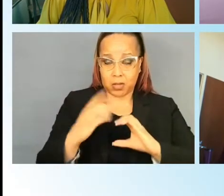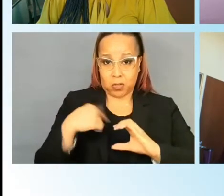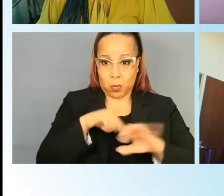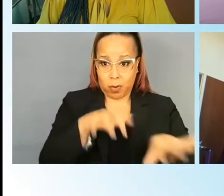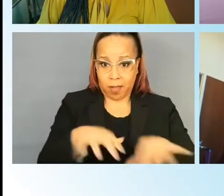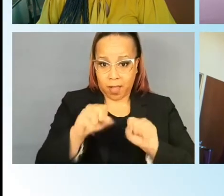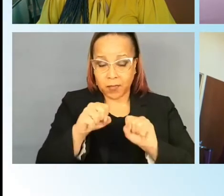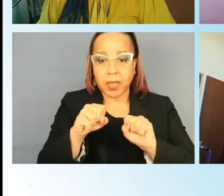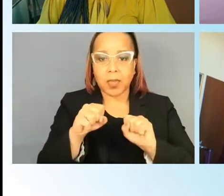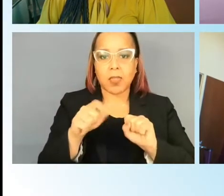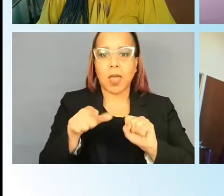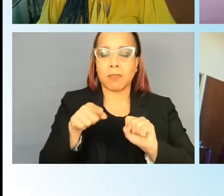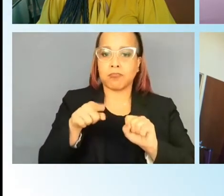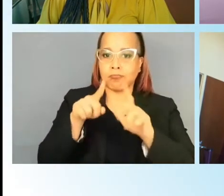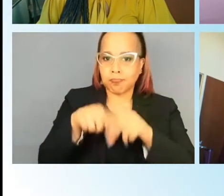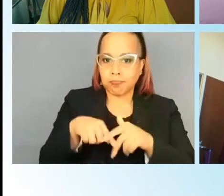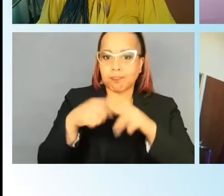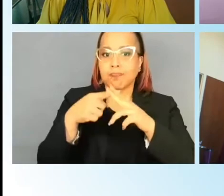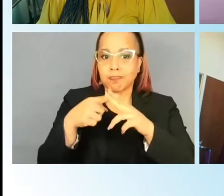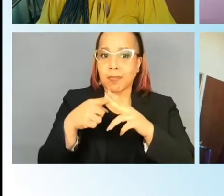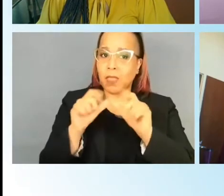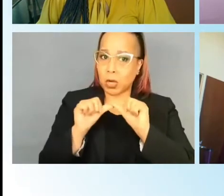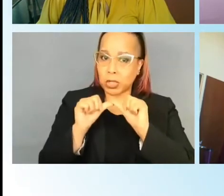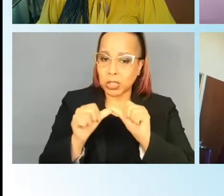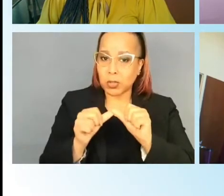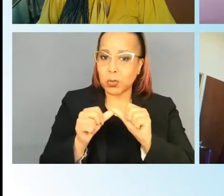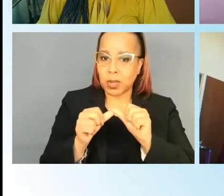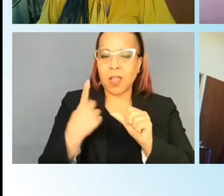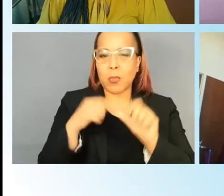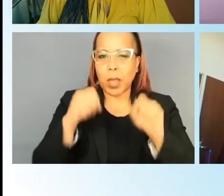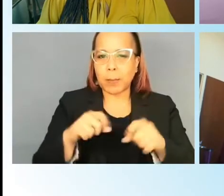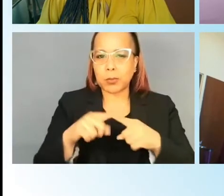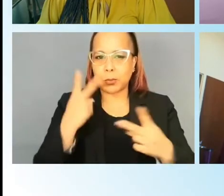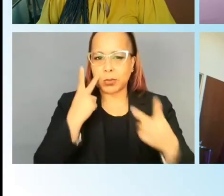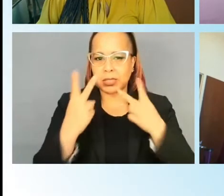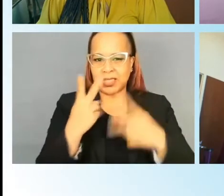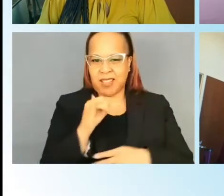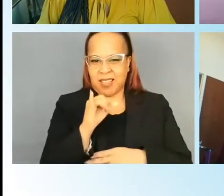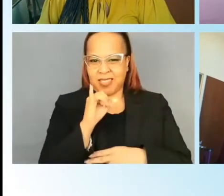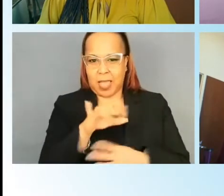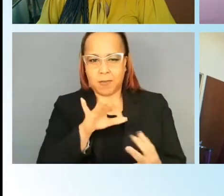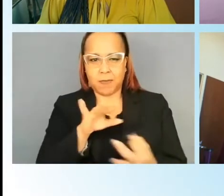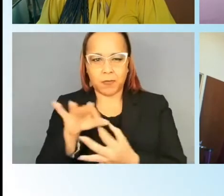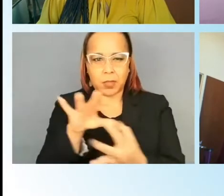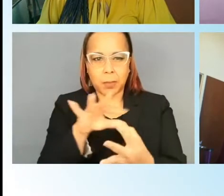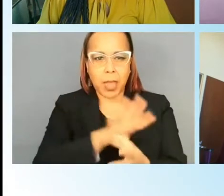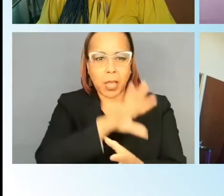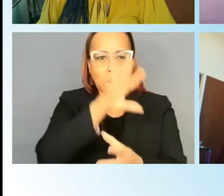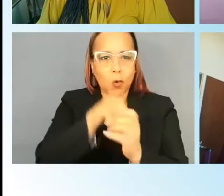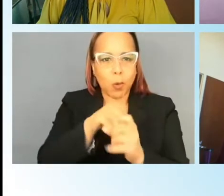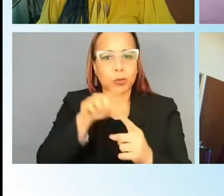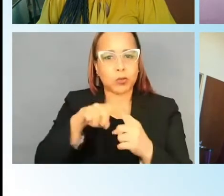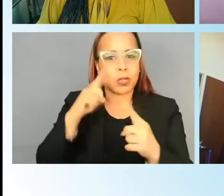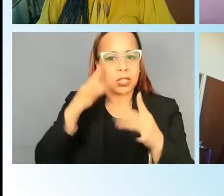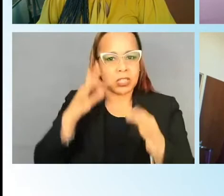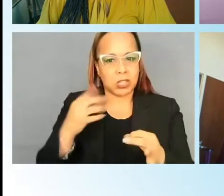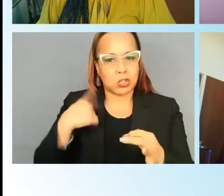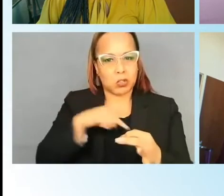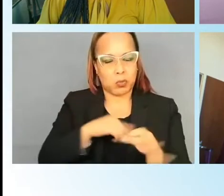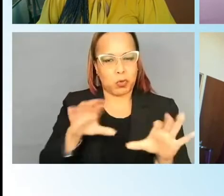have been initiated, that are continuing, that we're able to see a lot of that feedback incorporated into the decisions we make moving